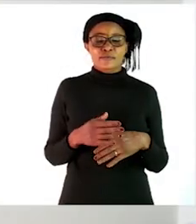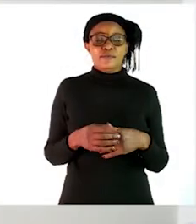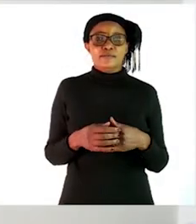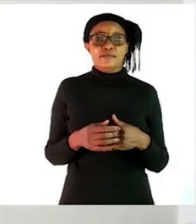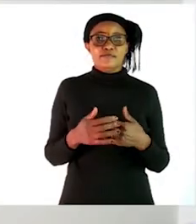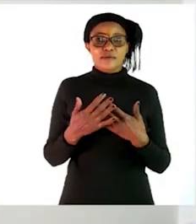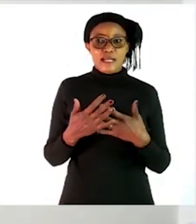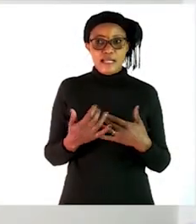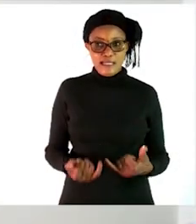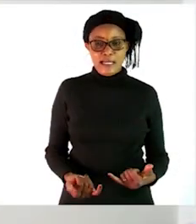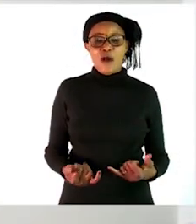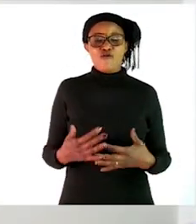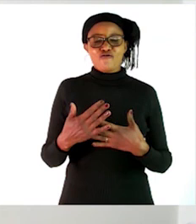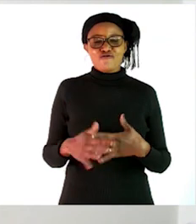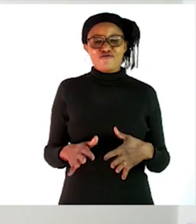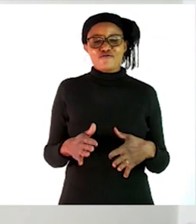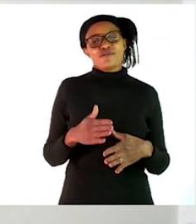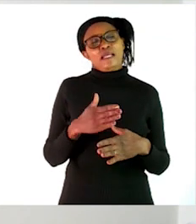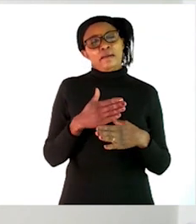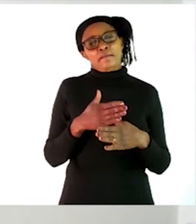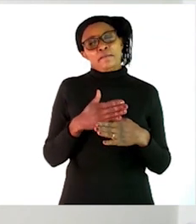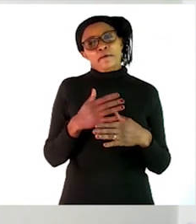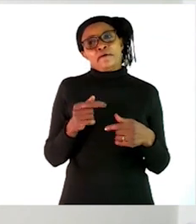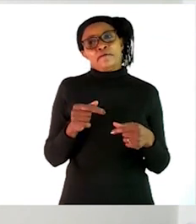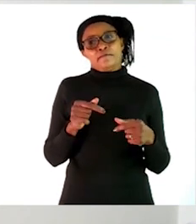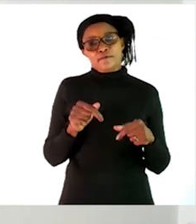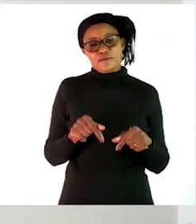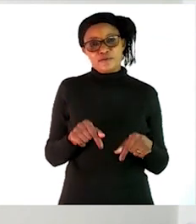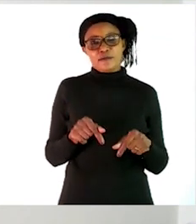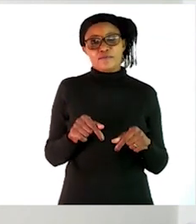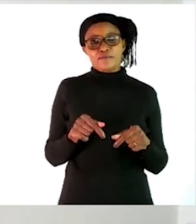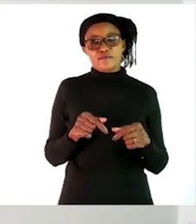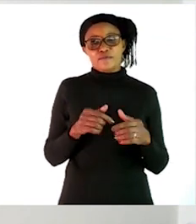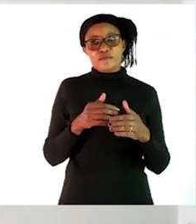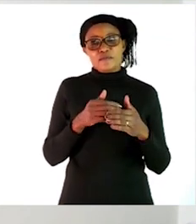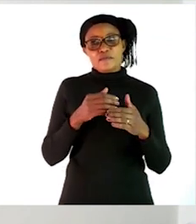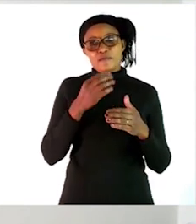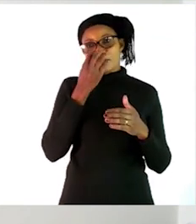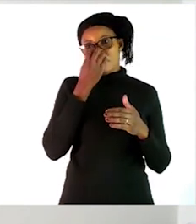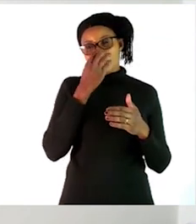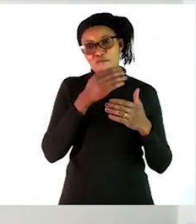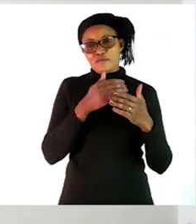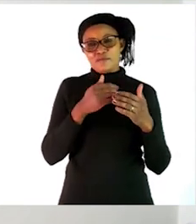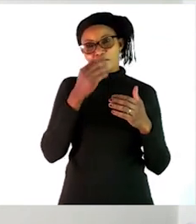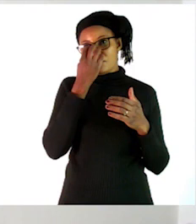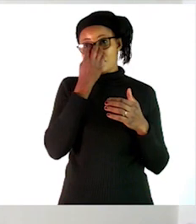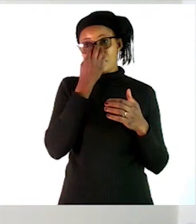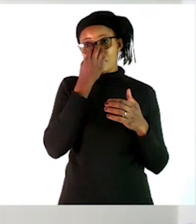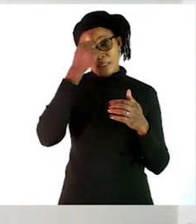We come to the end of our lesson, but before we call our friend Zoshi,